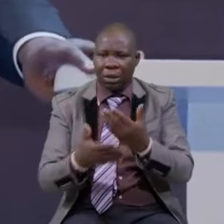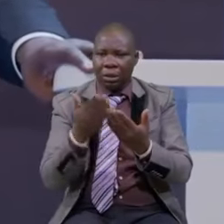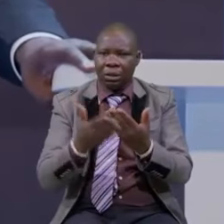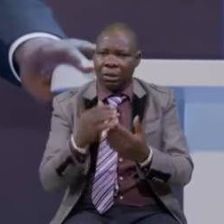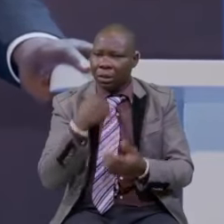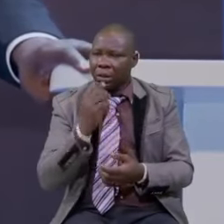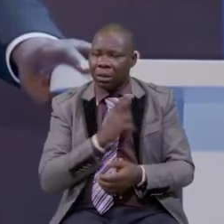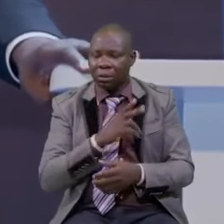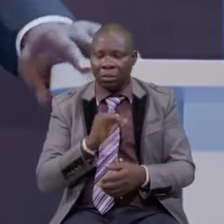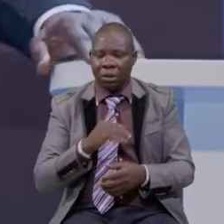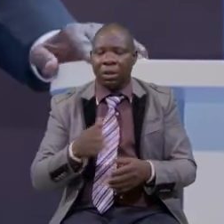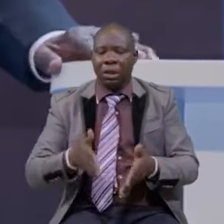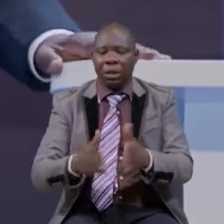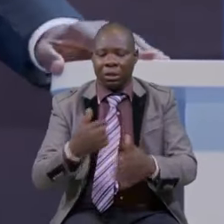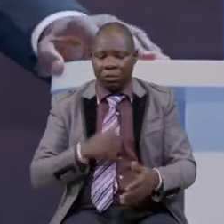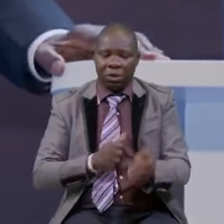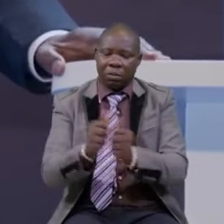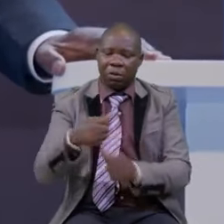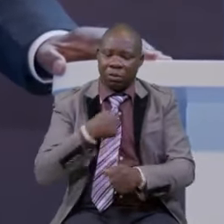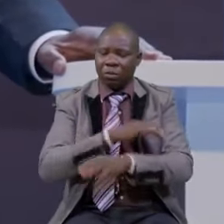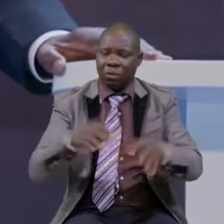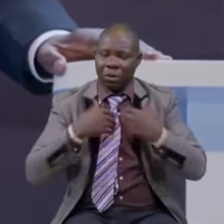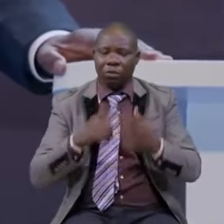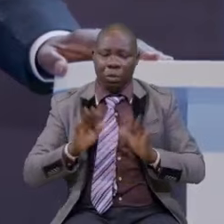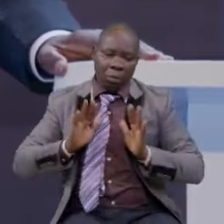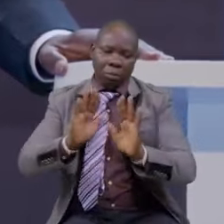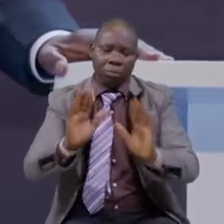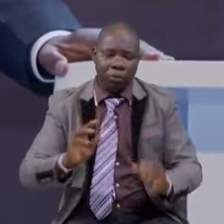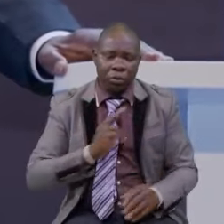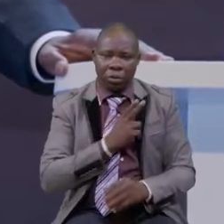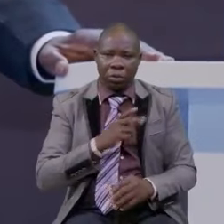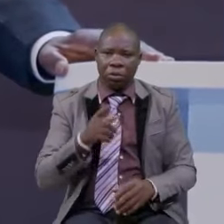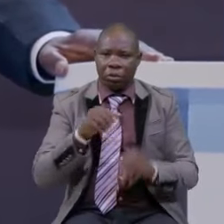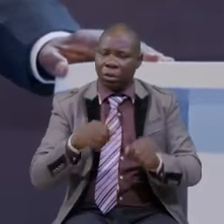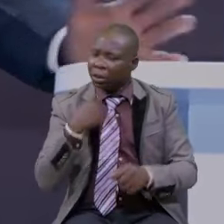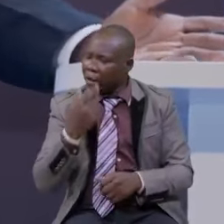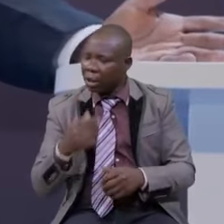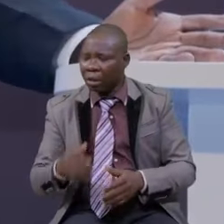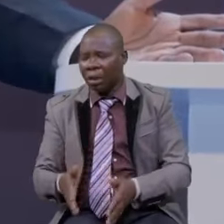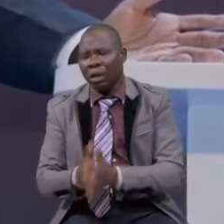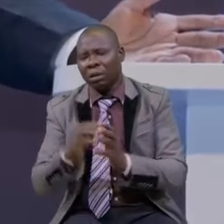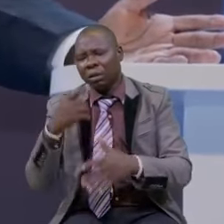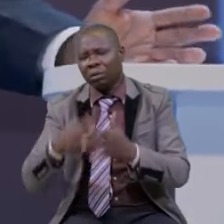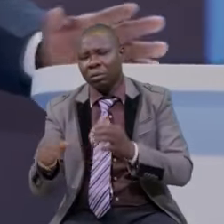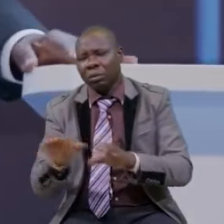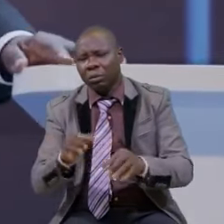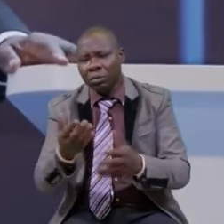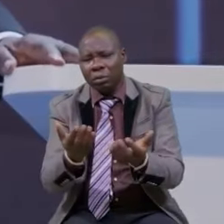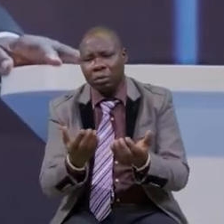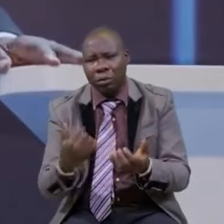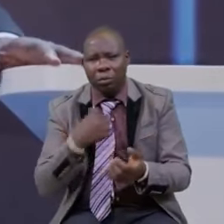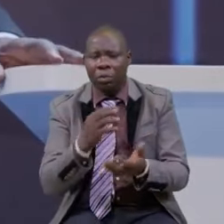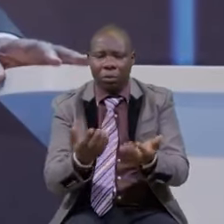I want to pass. You don't have to push us. You can tell us, what do you want? We're willing to